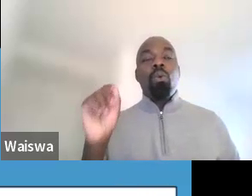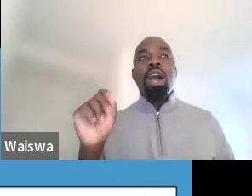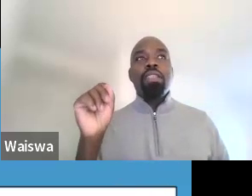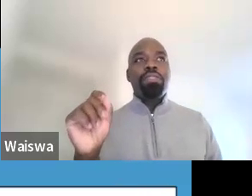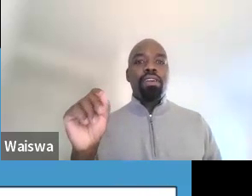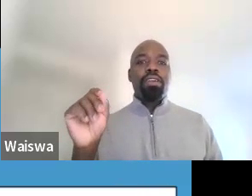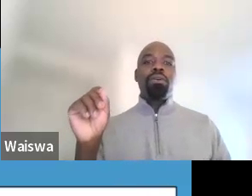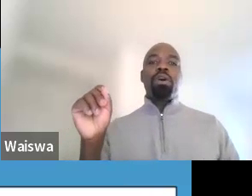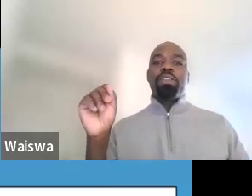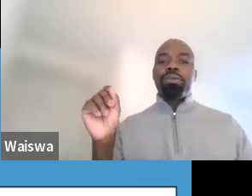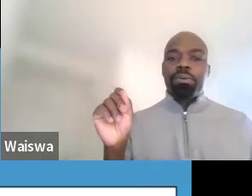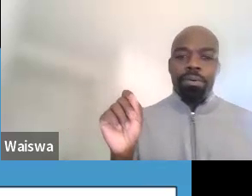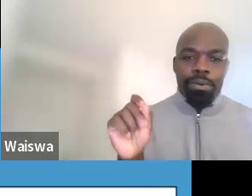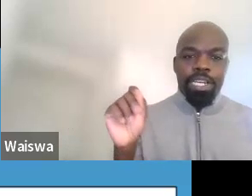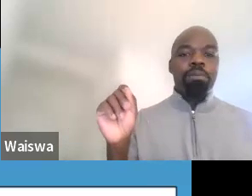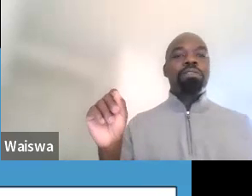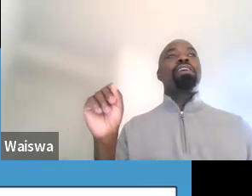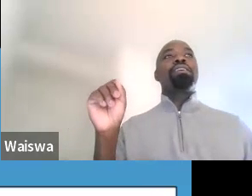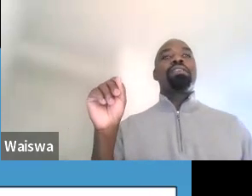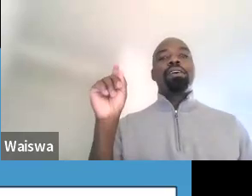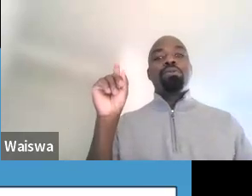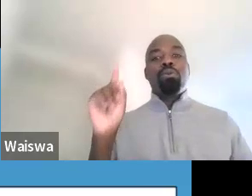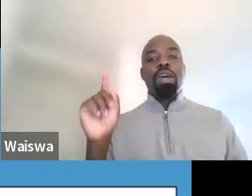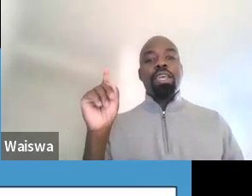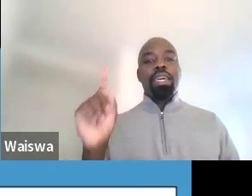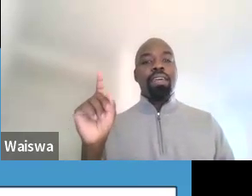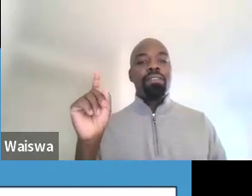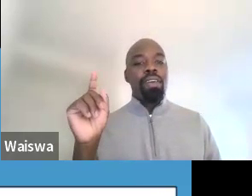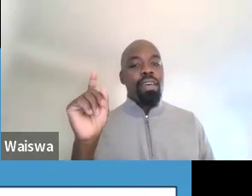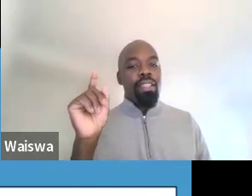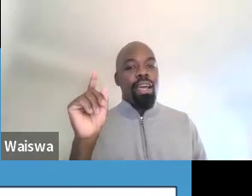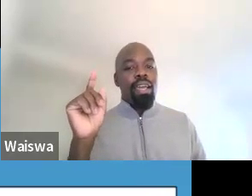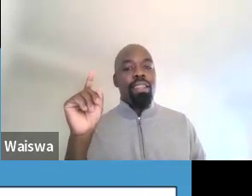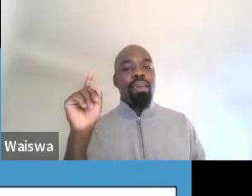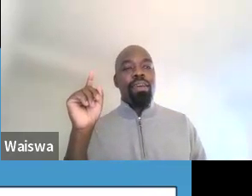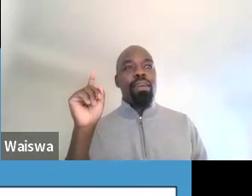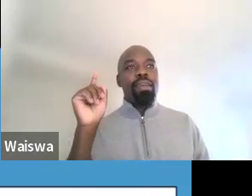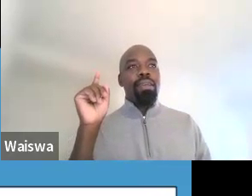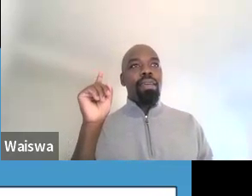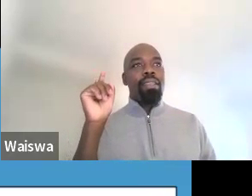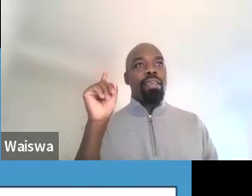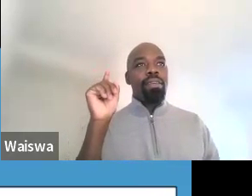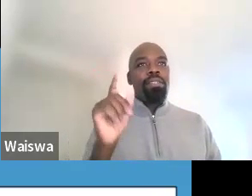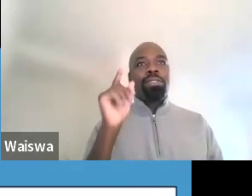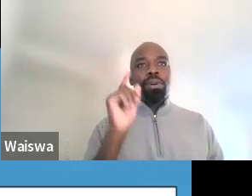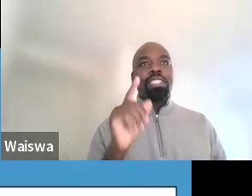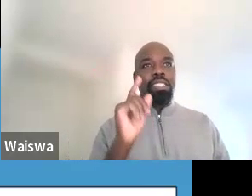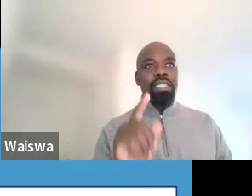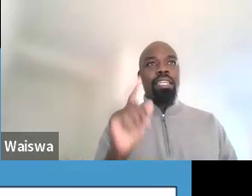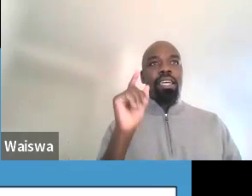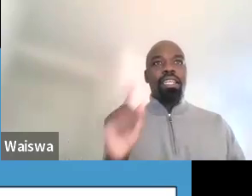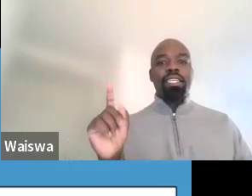that the one thing you don't want to do, or a couple of things. One is that you